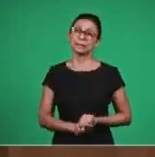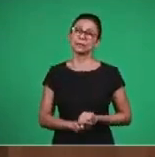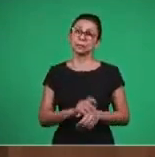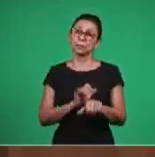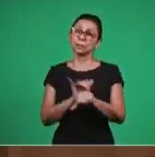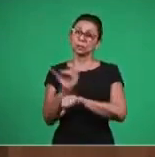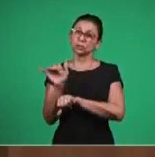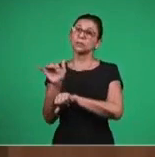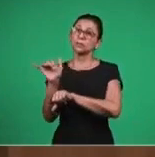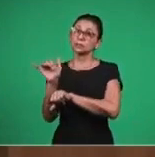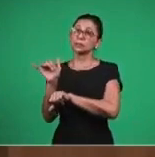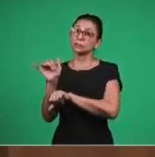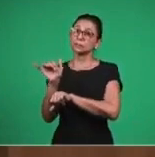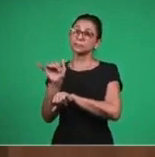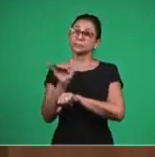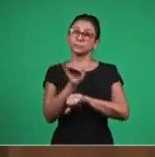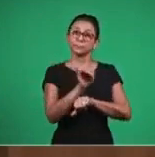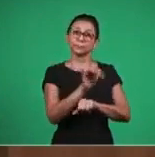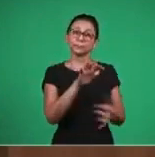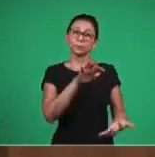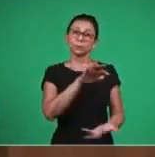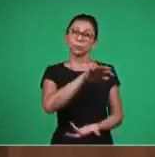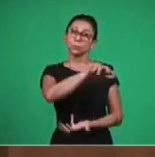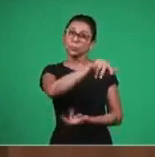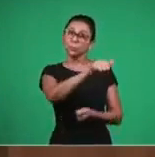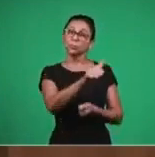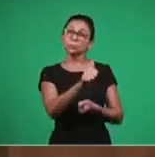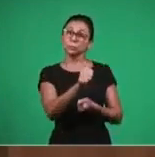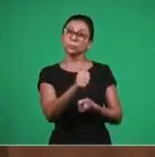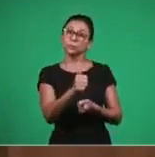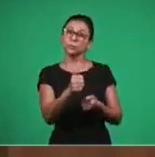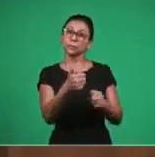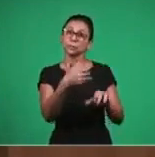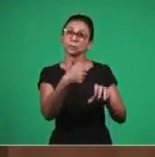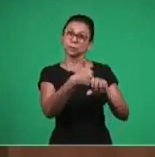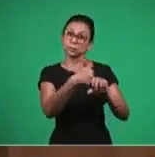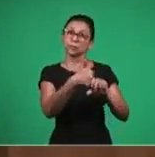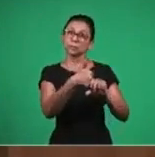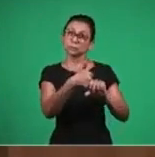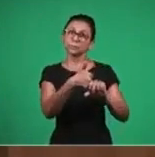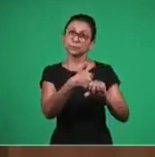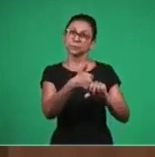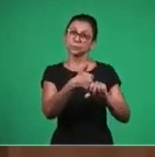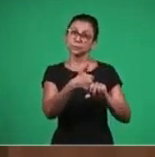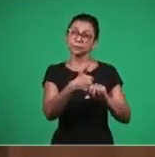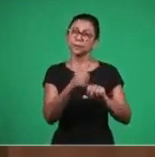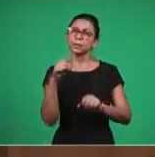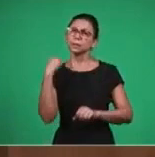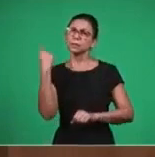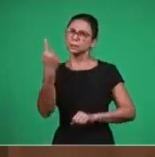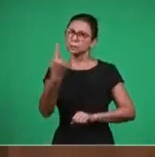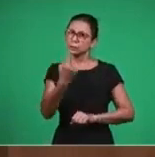has had a death to the world. And we, as part of this